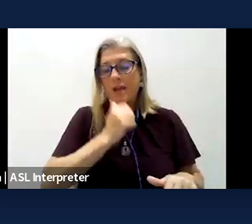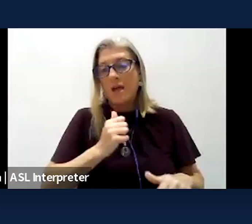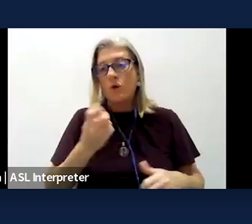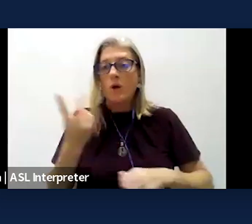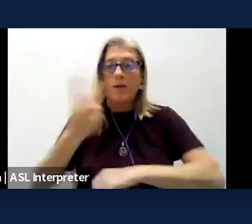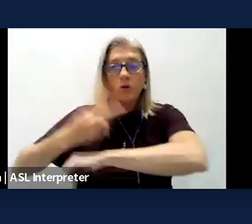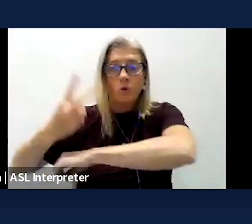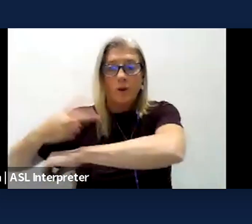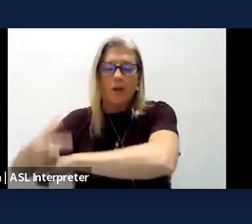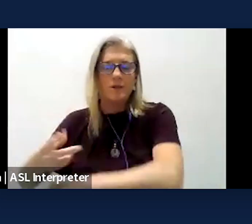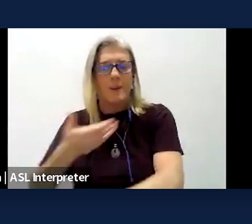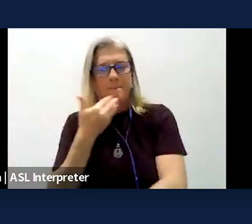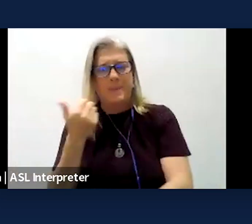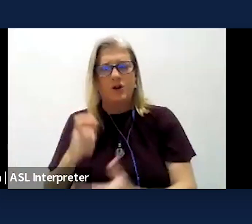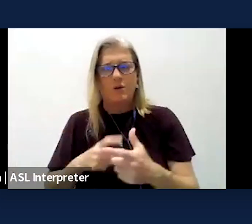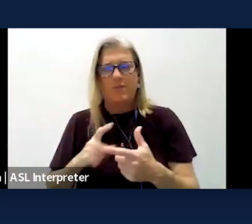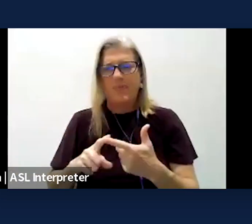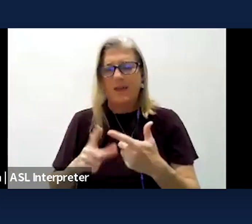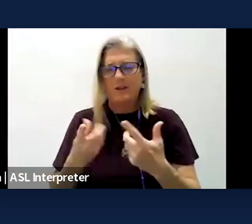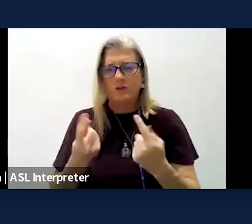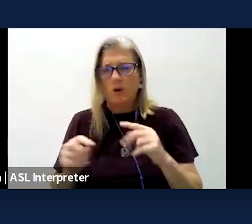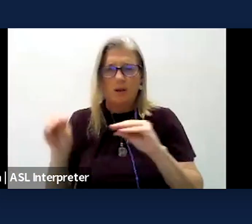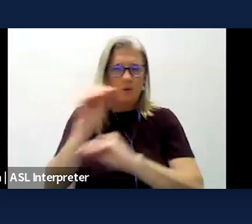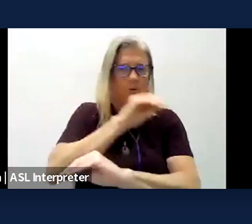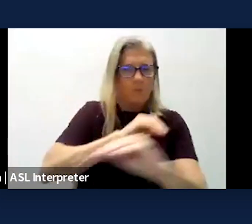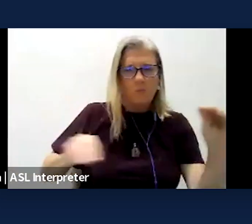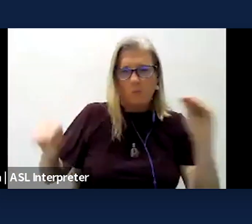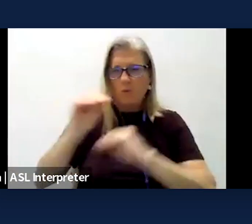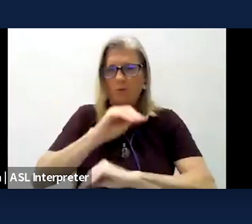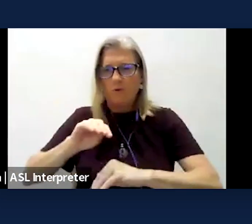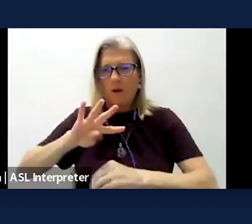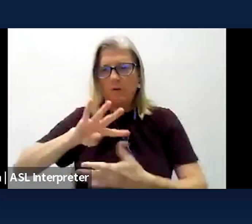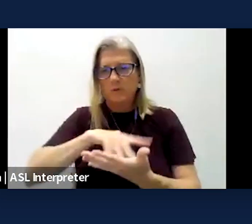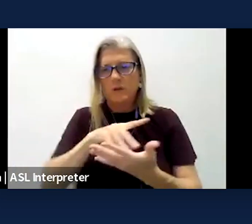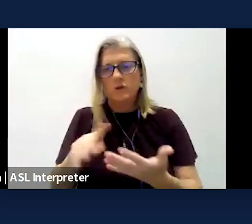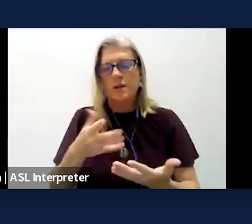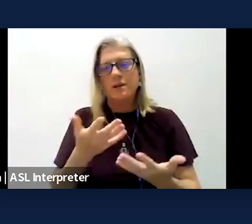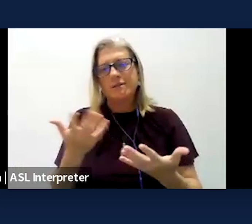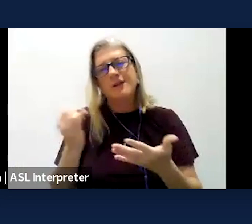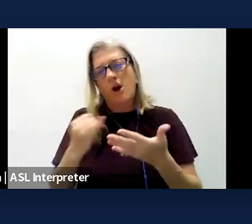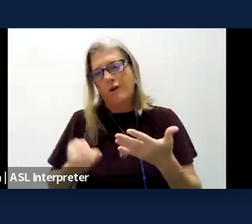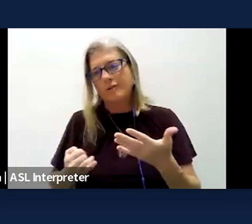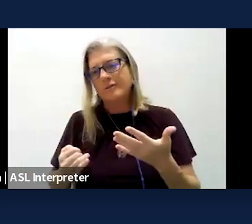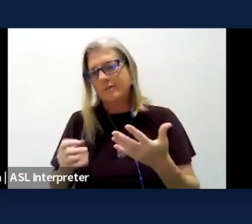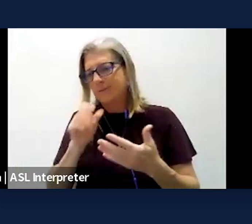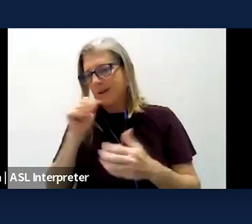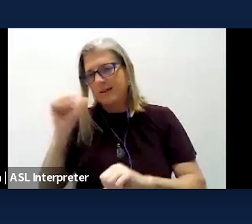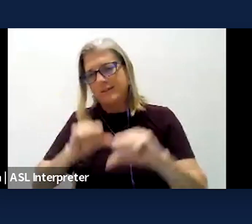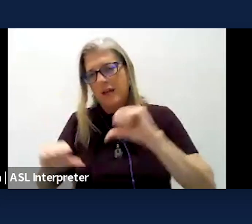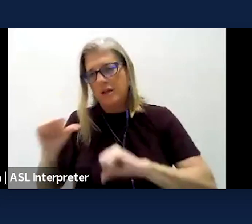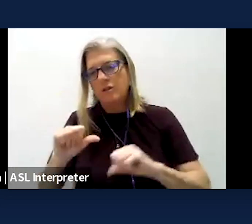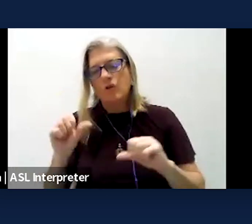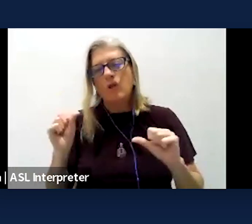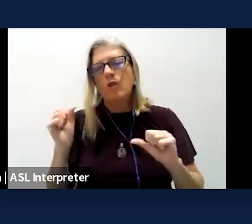go a lot better than trying to move things around. And yeah, it's more of an art than a science. There's lots of factors that go into